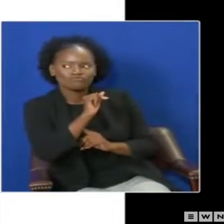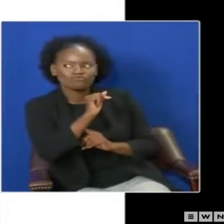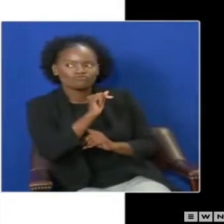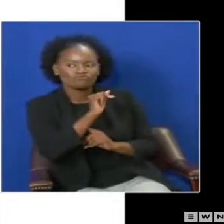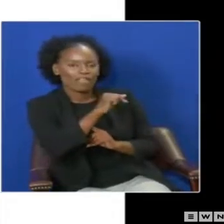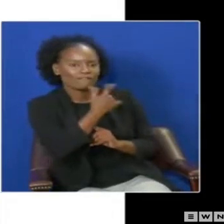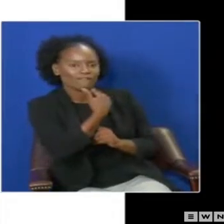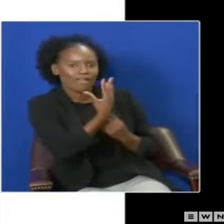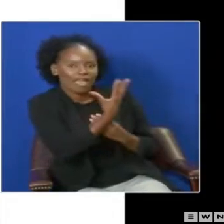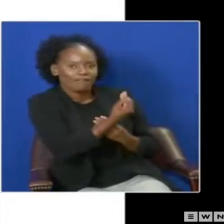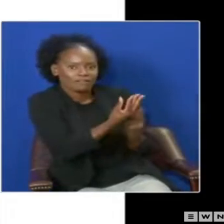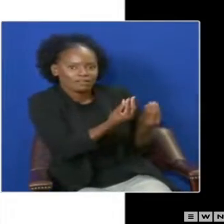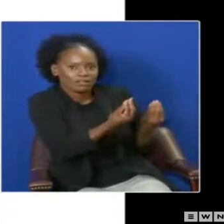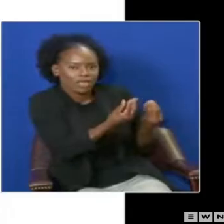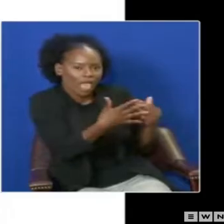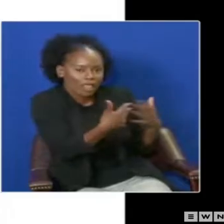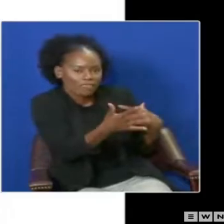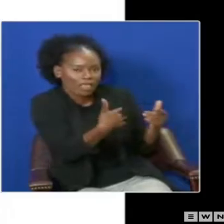emojis